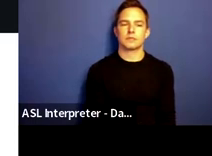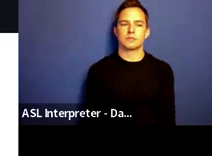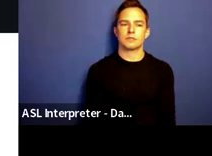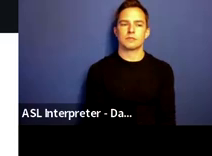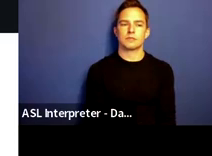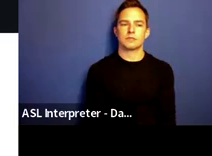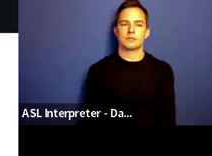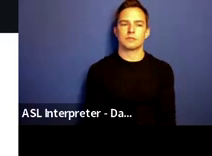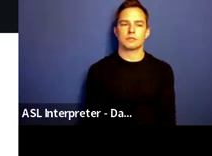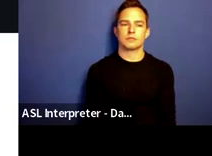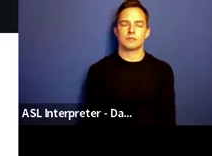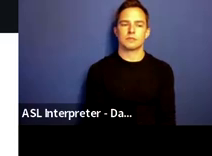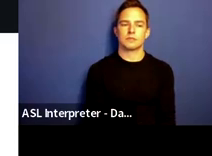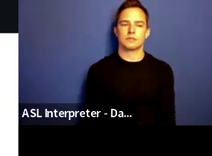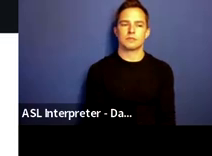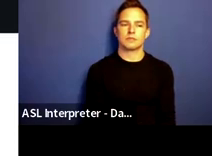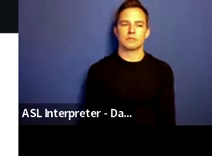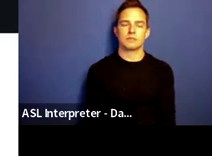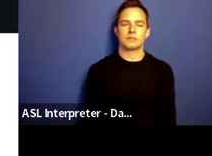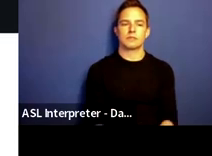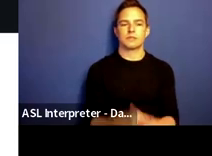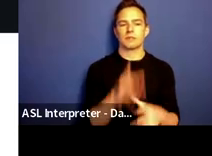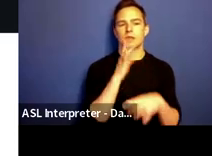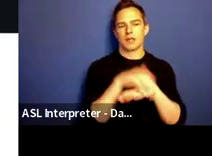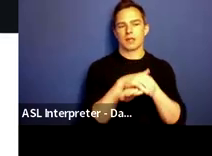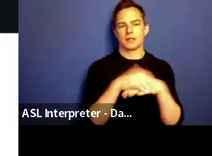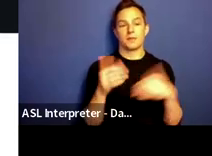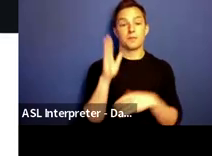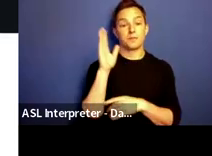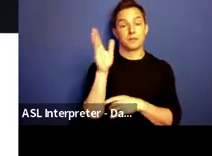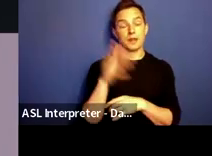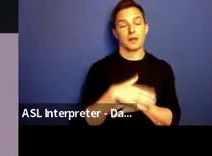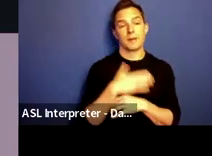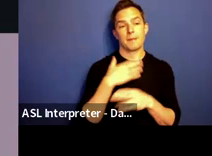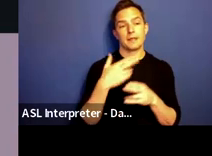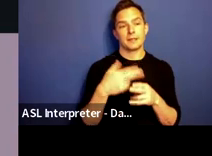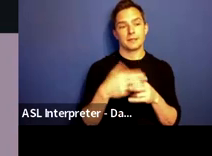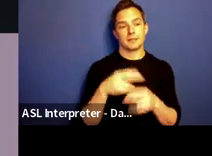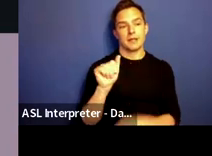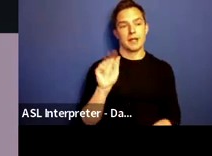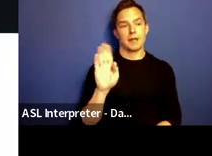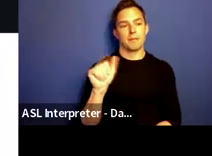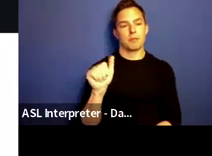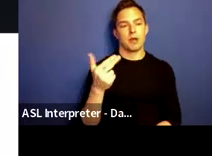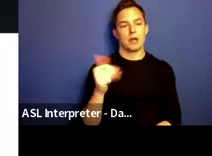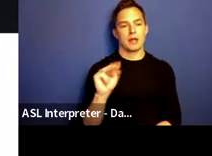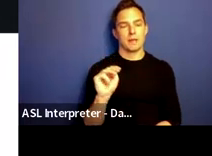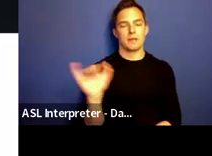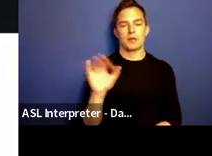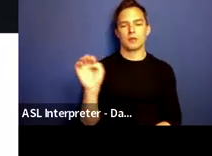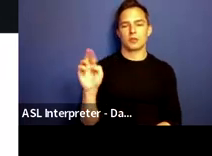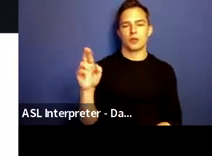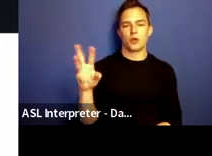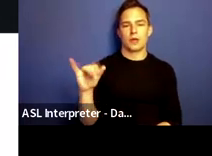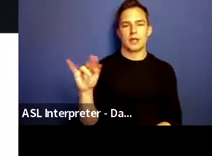Gracias. Ahora voy a decir este mensaje en inglés. Hi, my name is Abraham, and along with Erwin, we'll